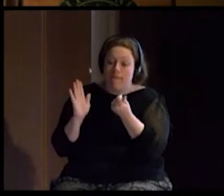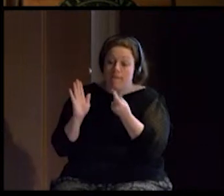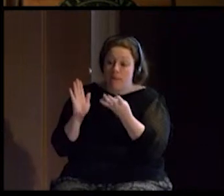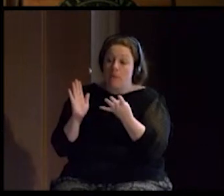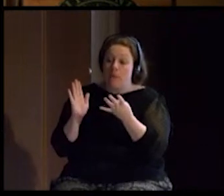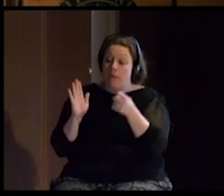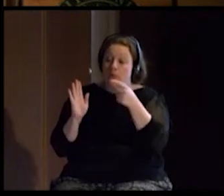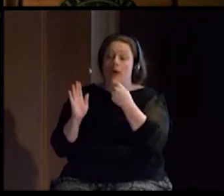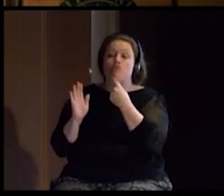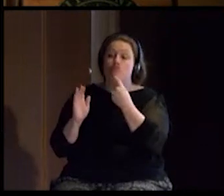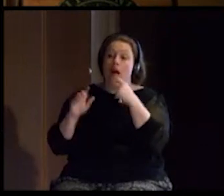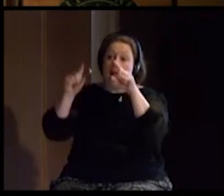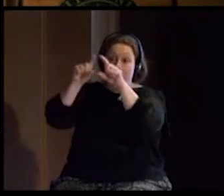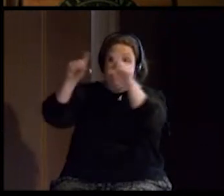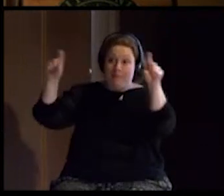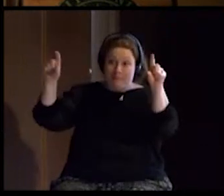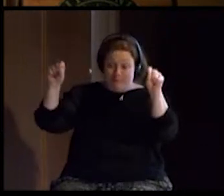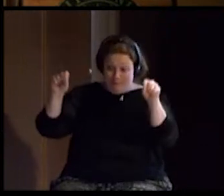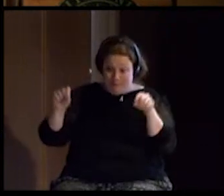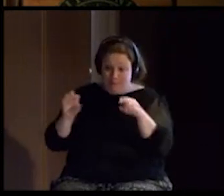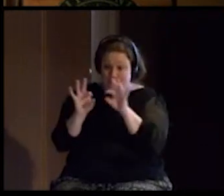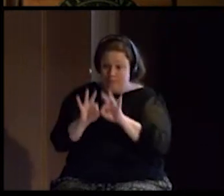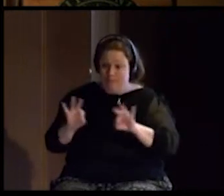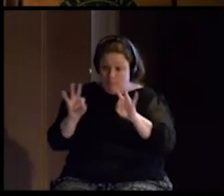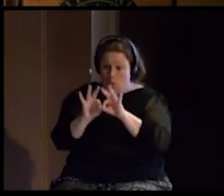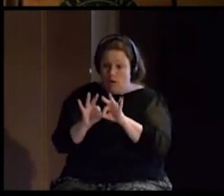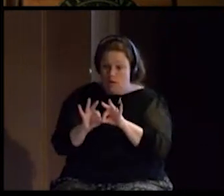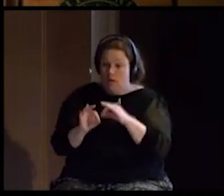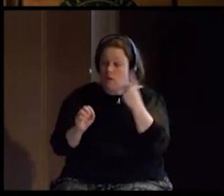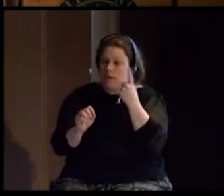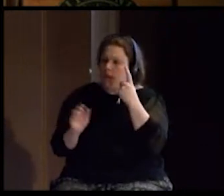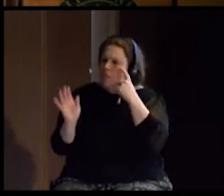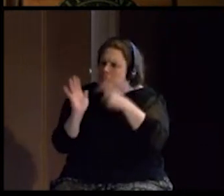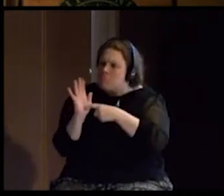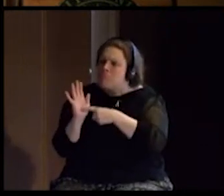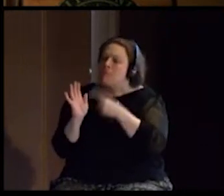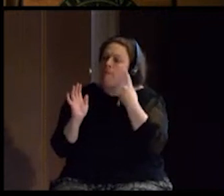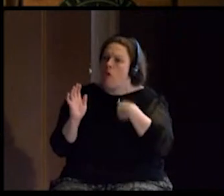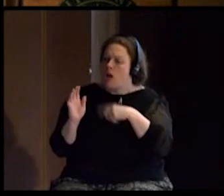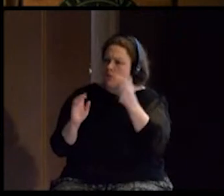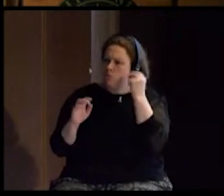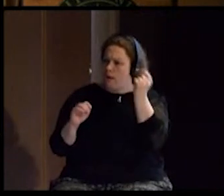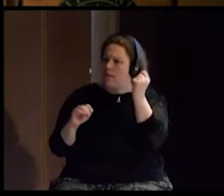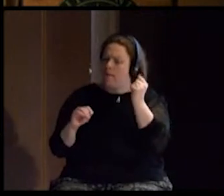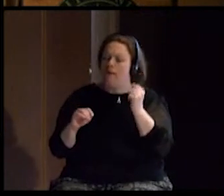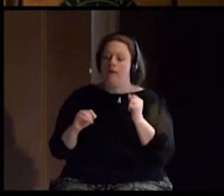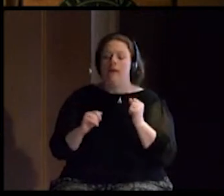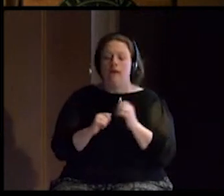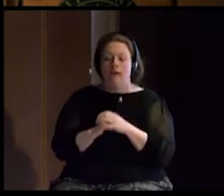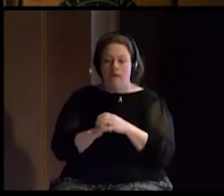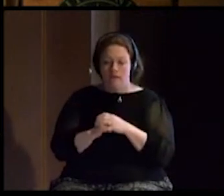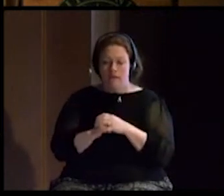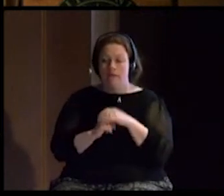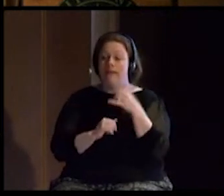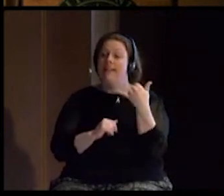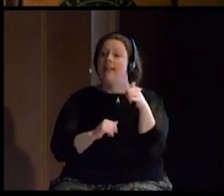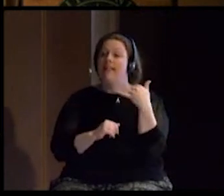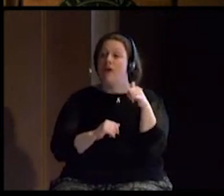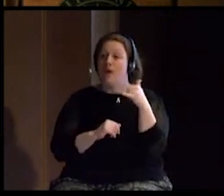of particularly important groups, or something that stuck out to us right away. In